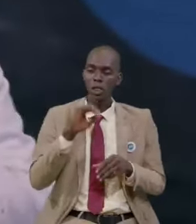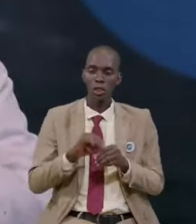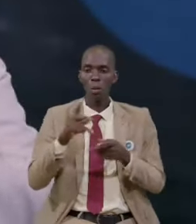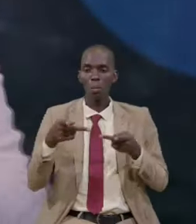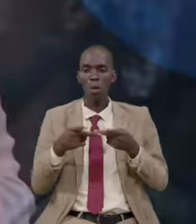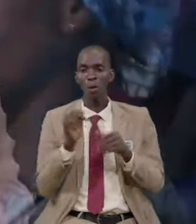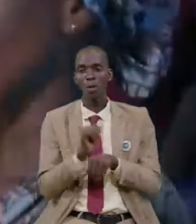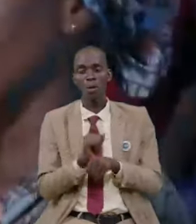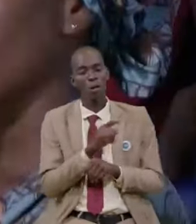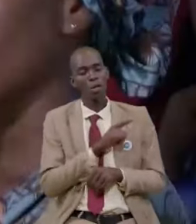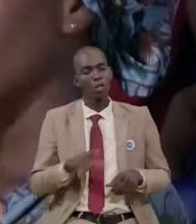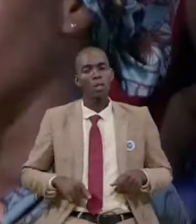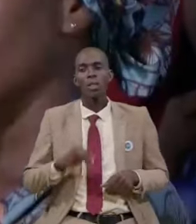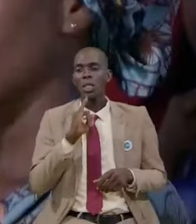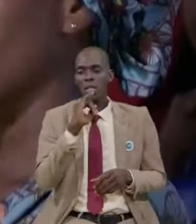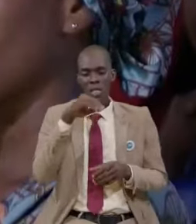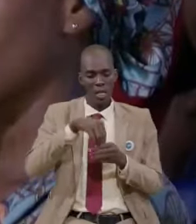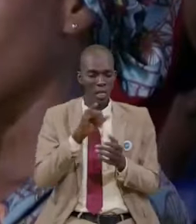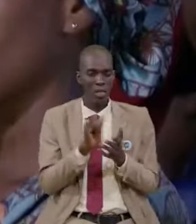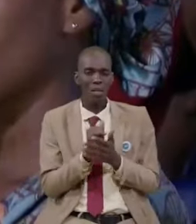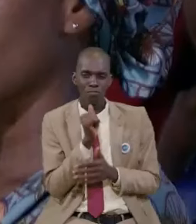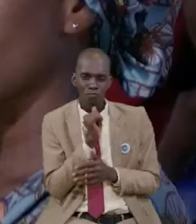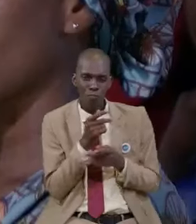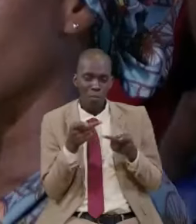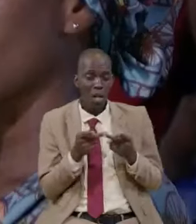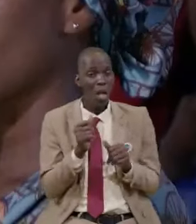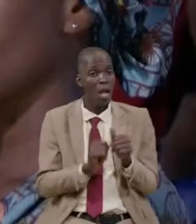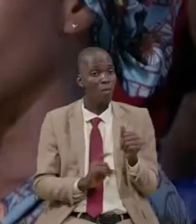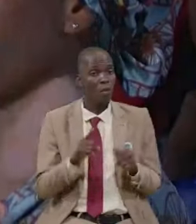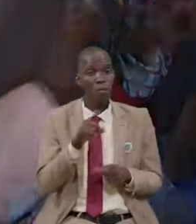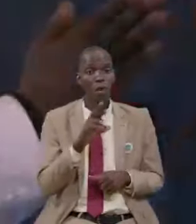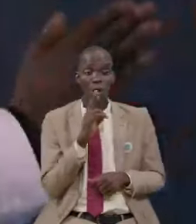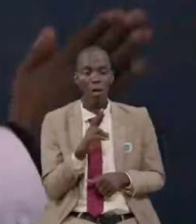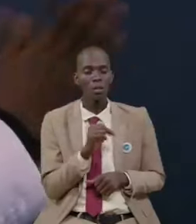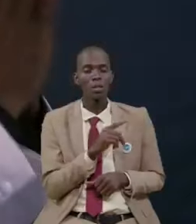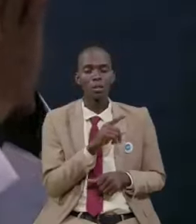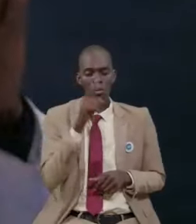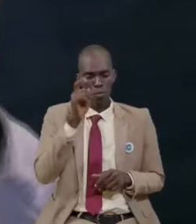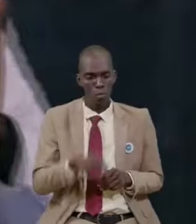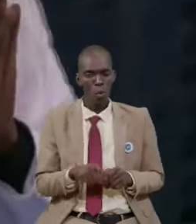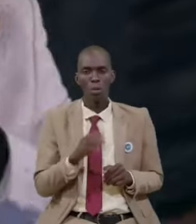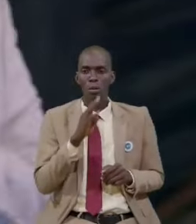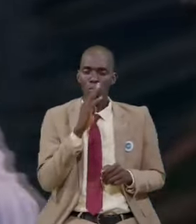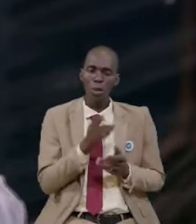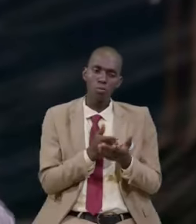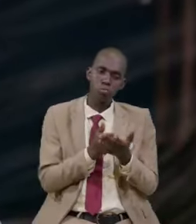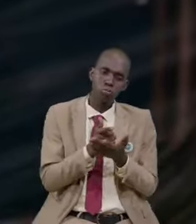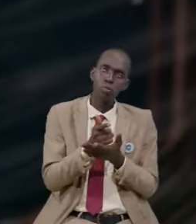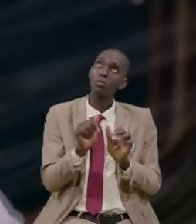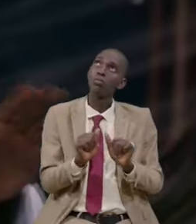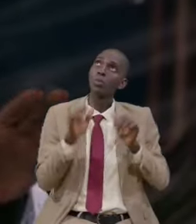place. Anywhere you are, you remain loyal to him, not